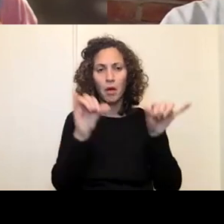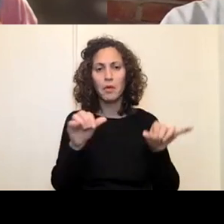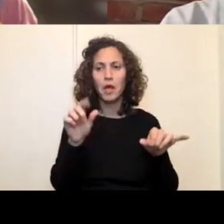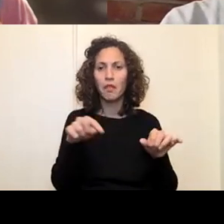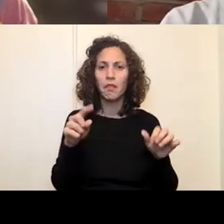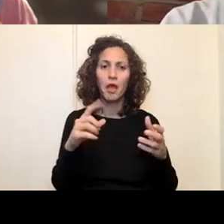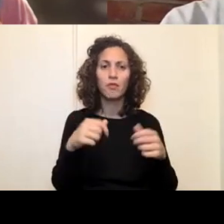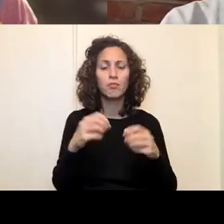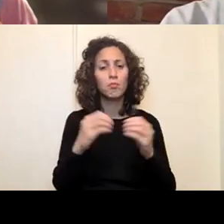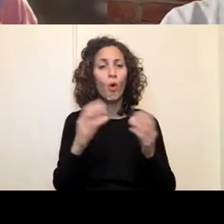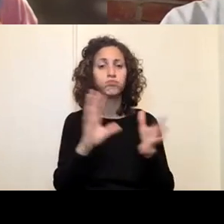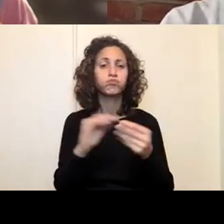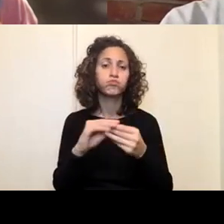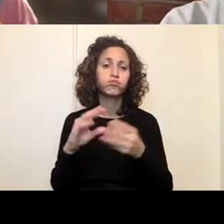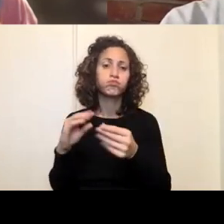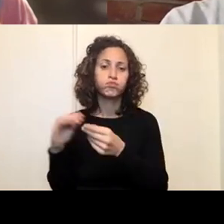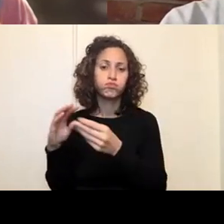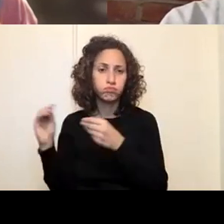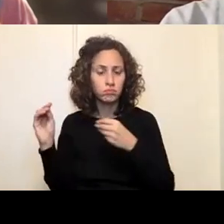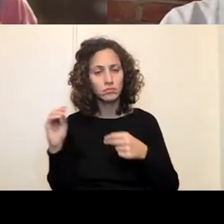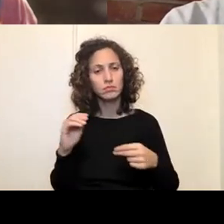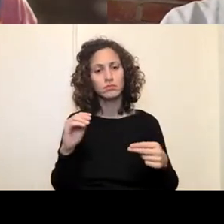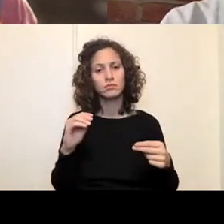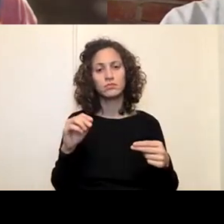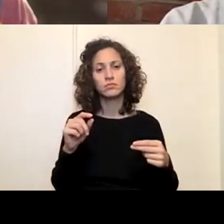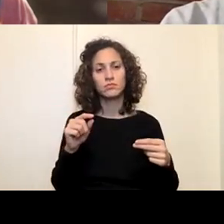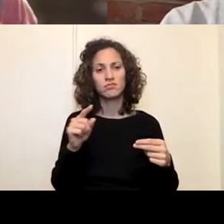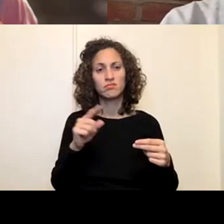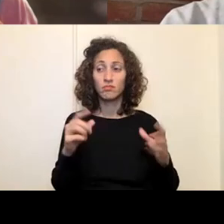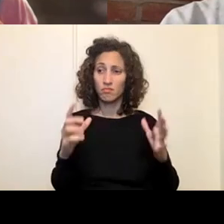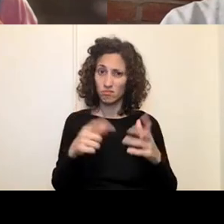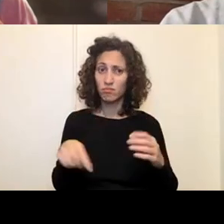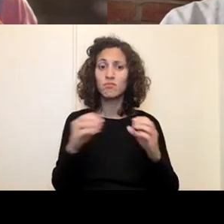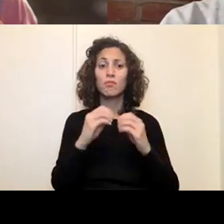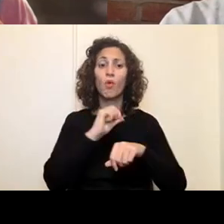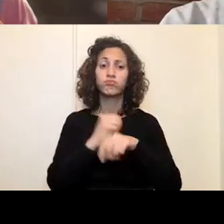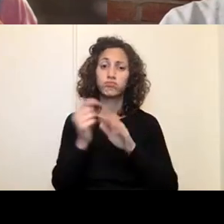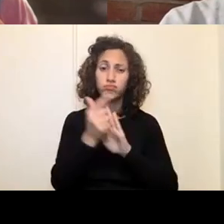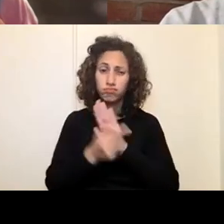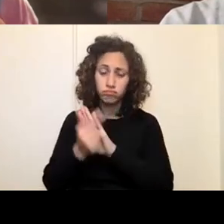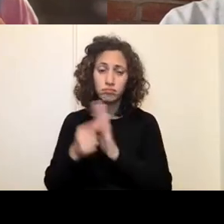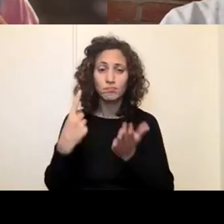and you're starting to see things like talking about like regulations and things like that.